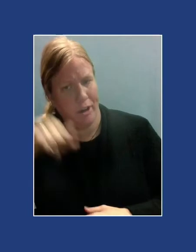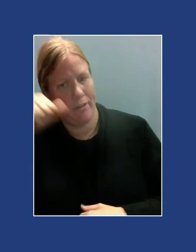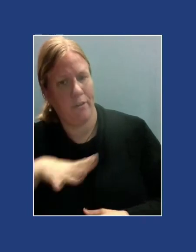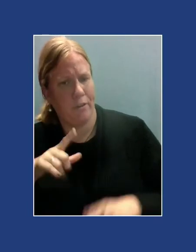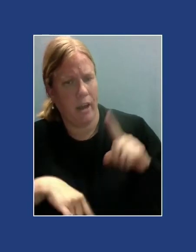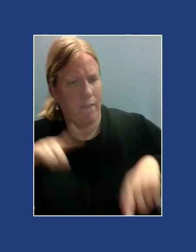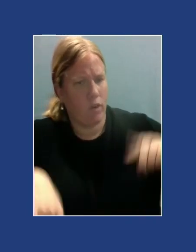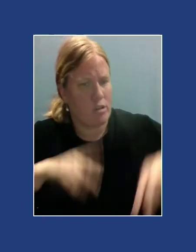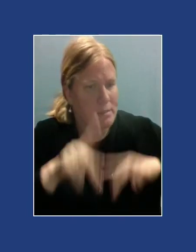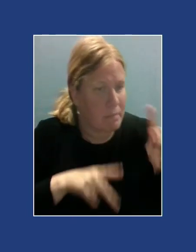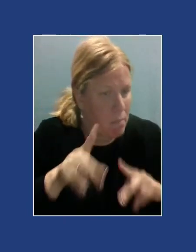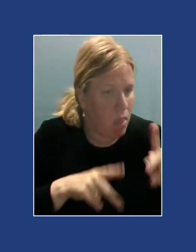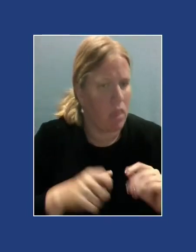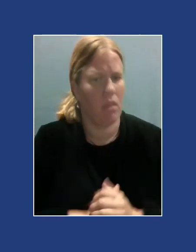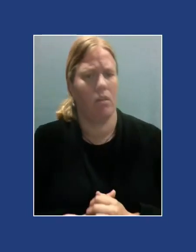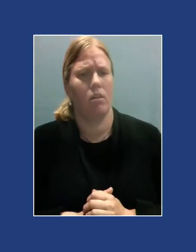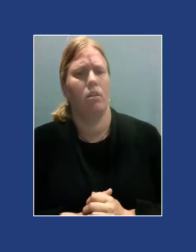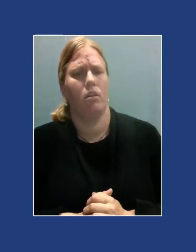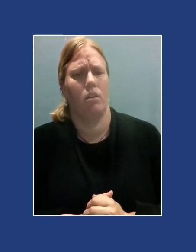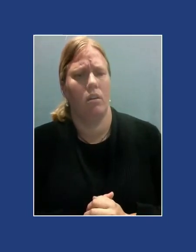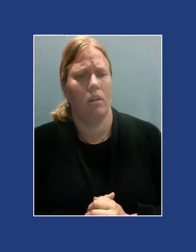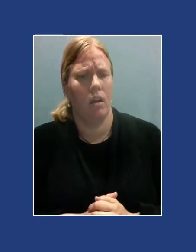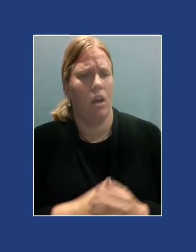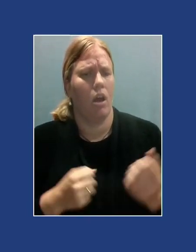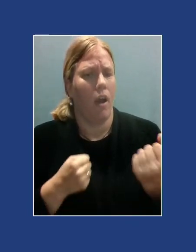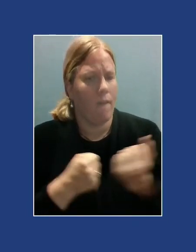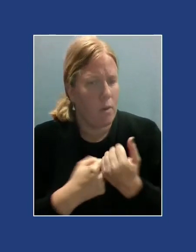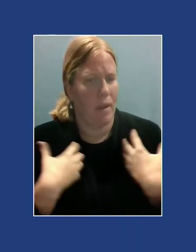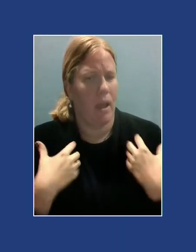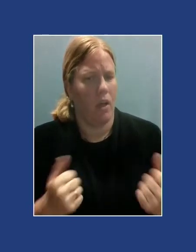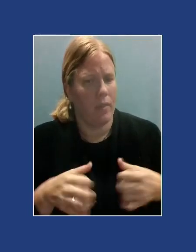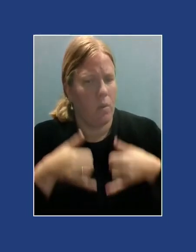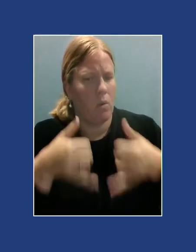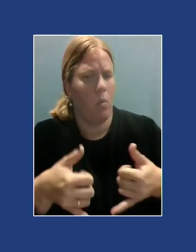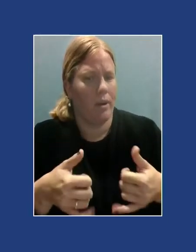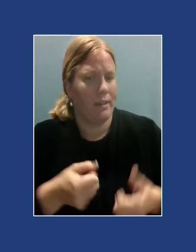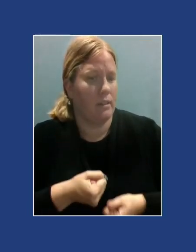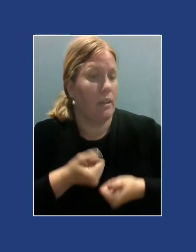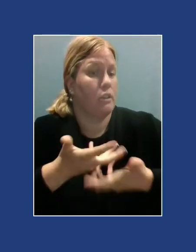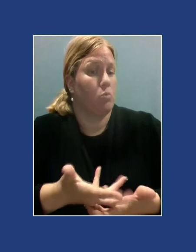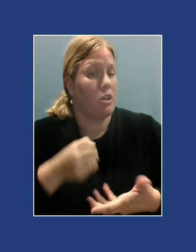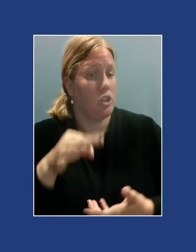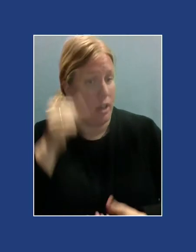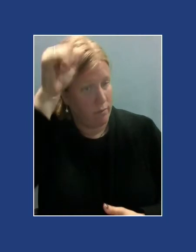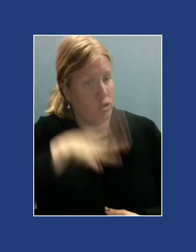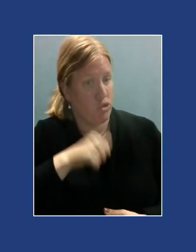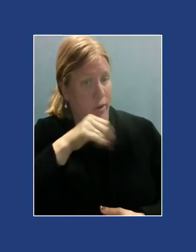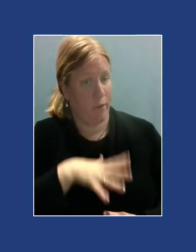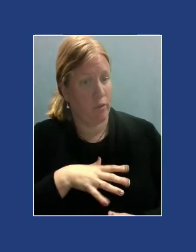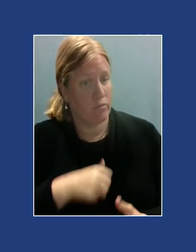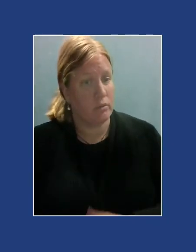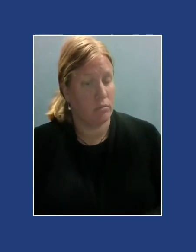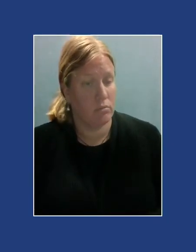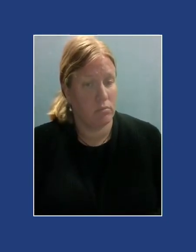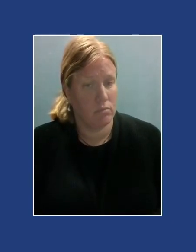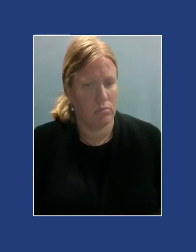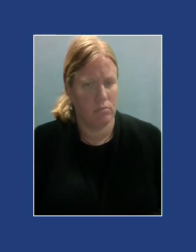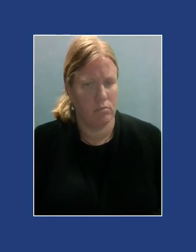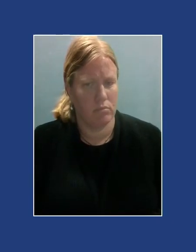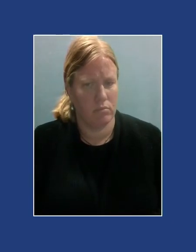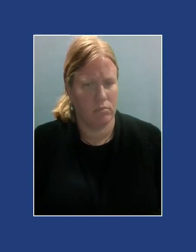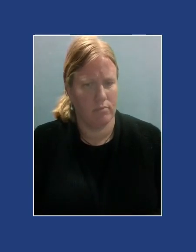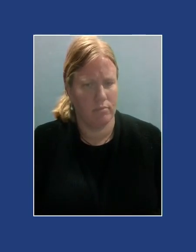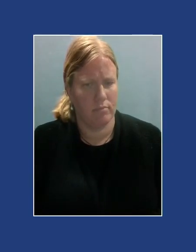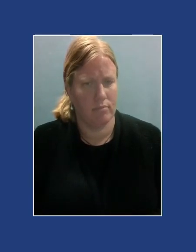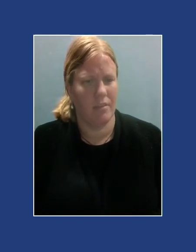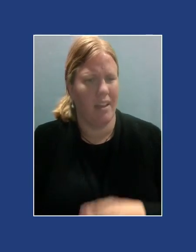gender diverse folks, and affirming healthy, rewarding expressions of gender. These are guidelines from John Pachenkis, who's based